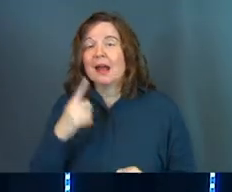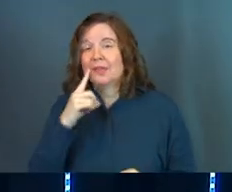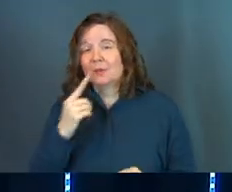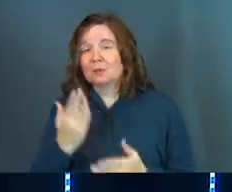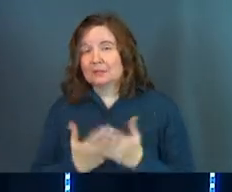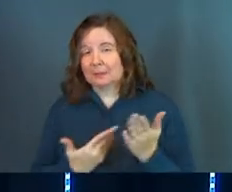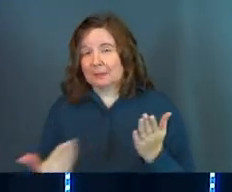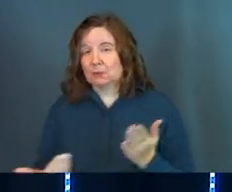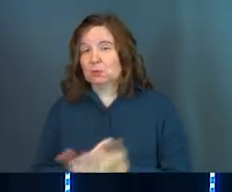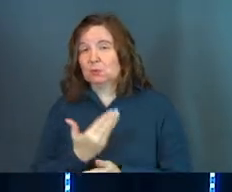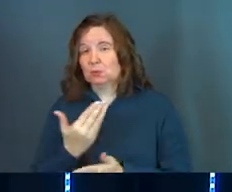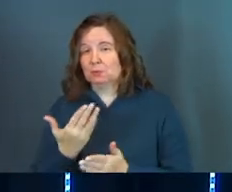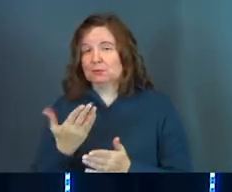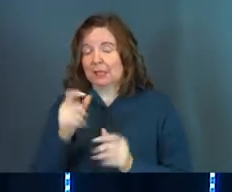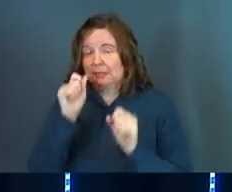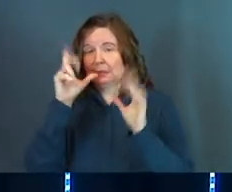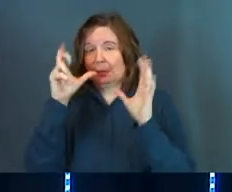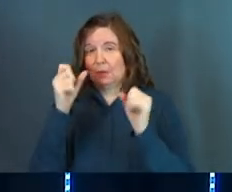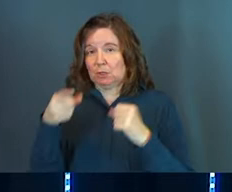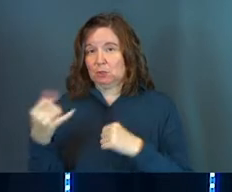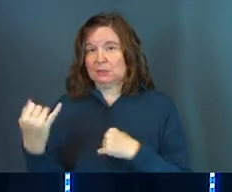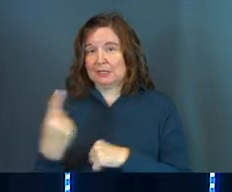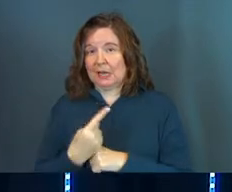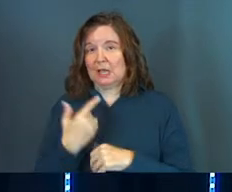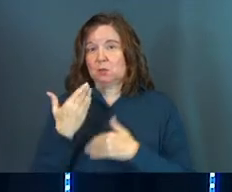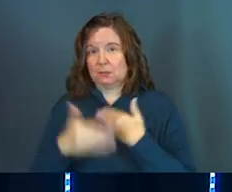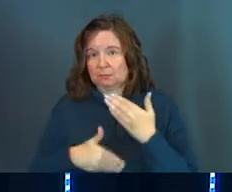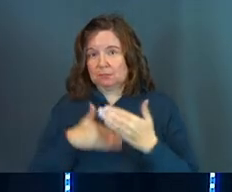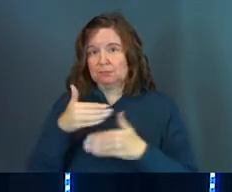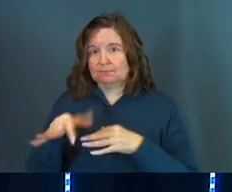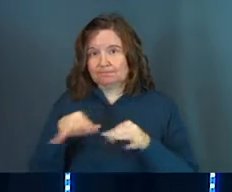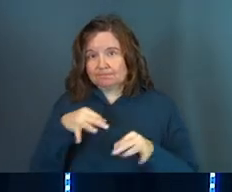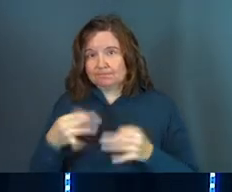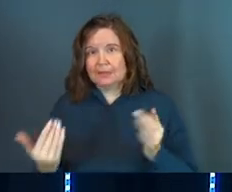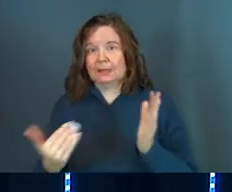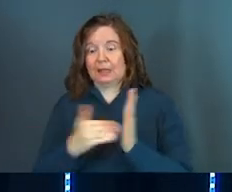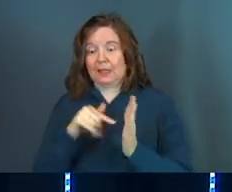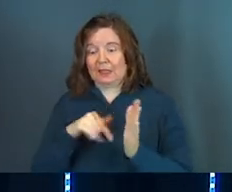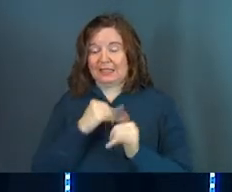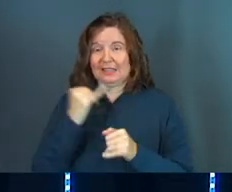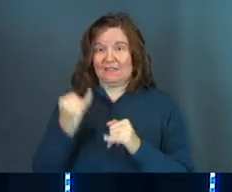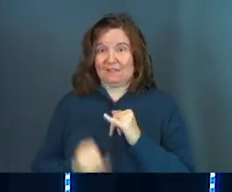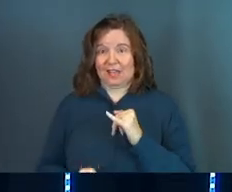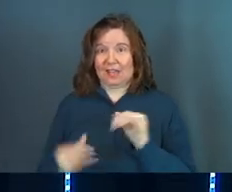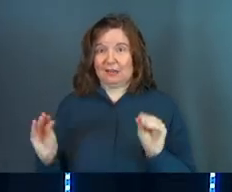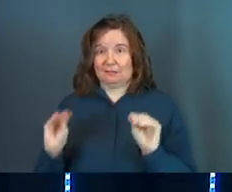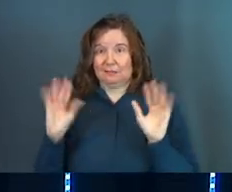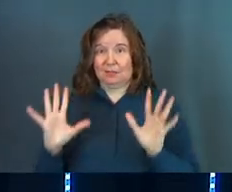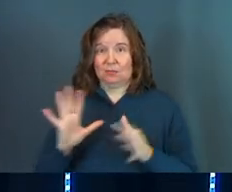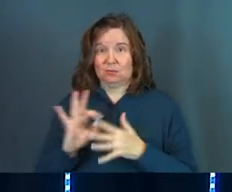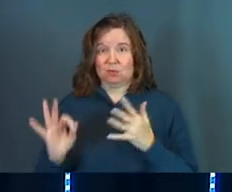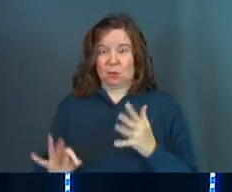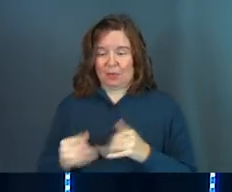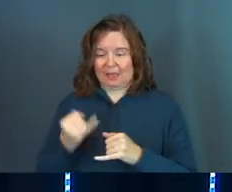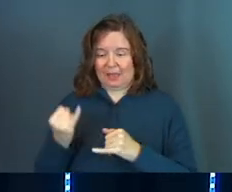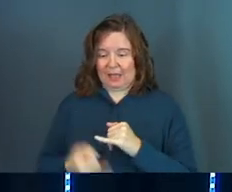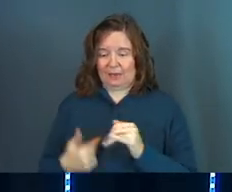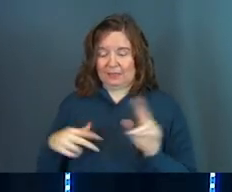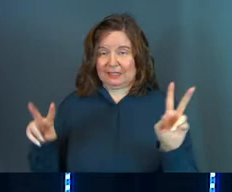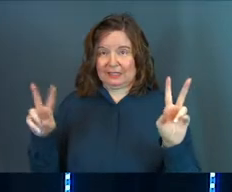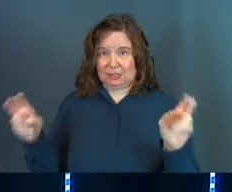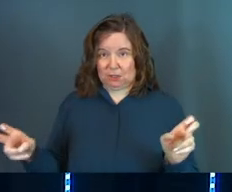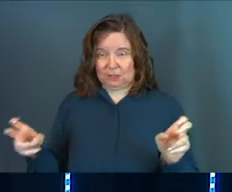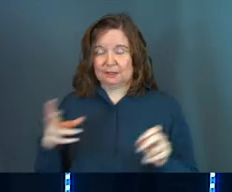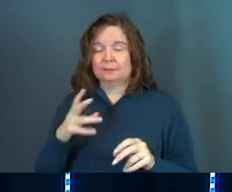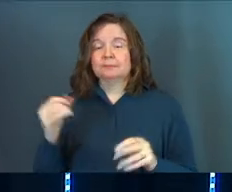going to be some things in God's Word that surprise you today as we walk through this again, because this is the final one that we chose to be at the very end of this